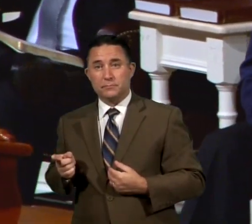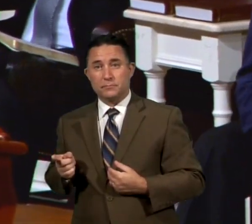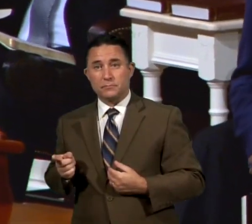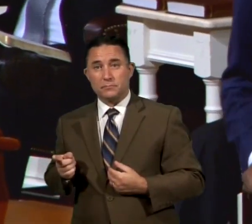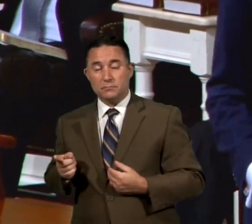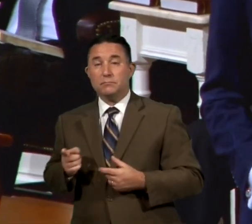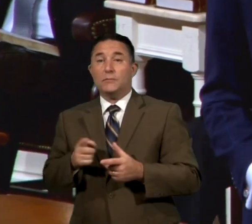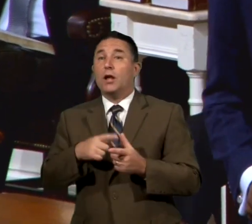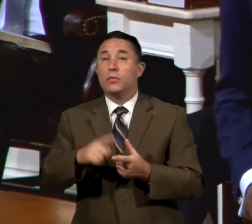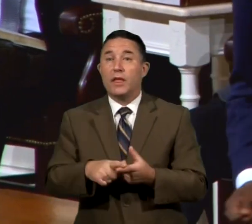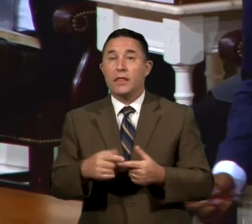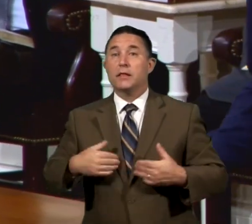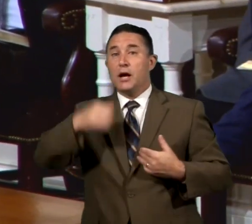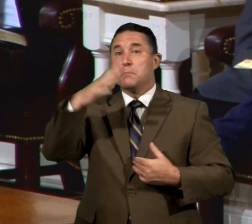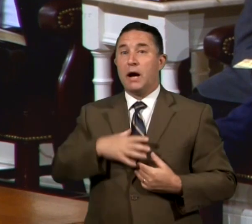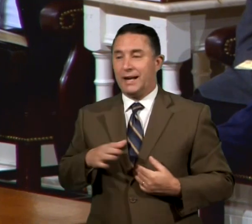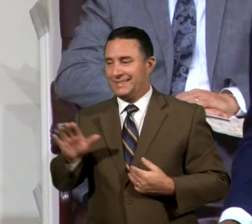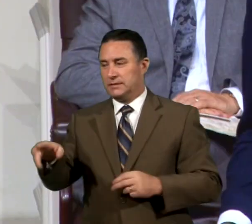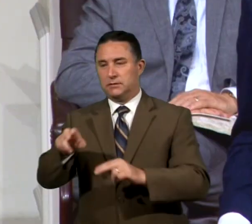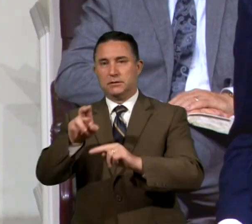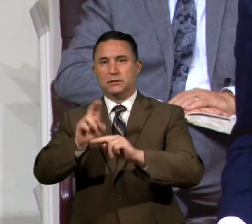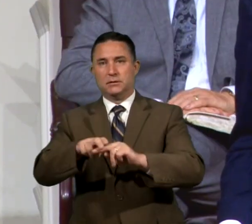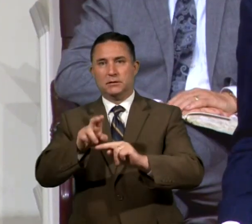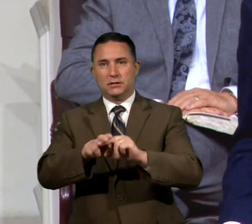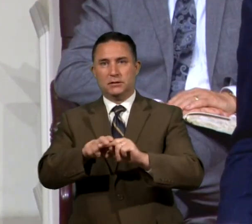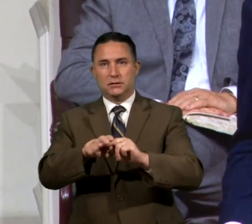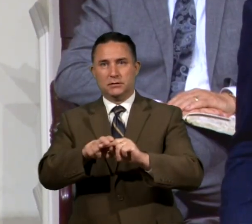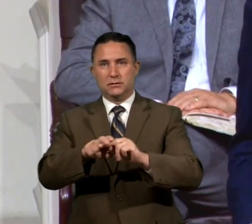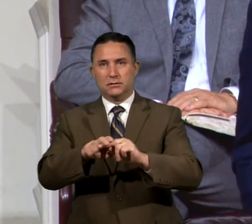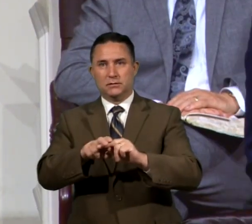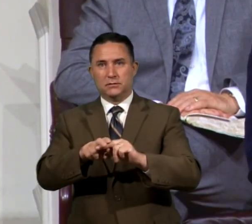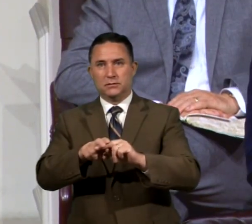Then I'm going to talk about the young man and his seat.